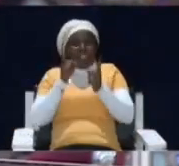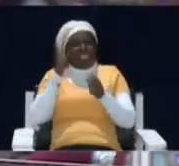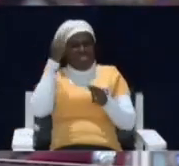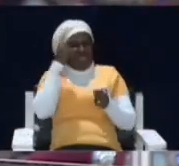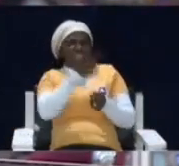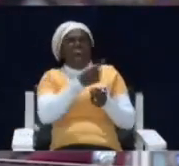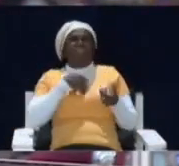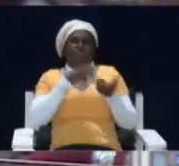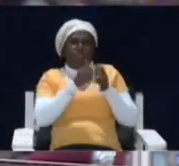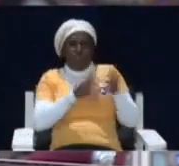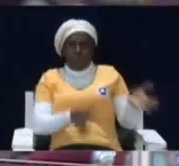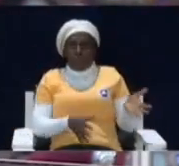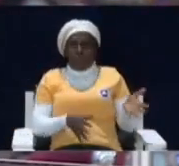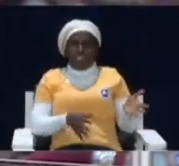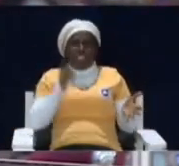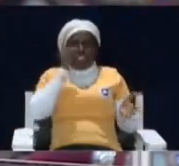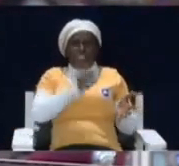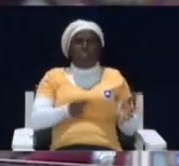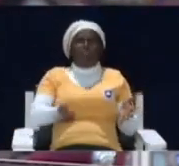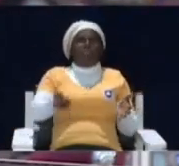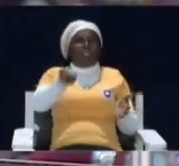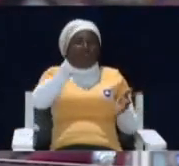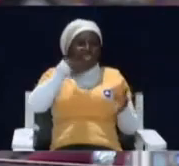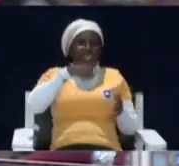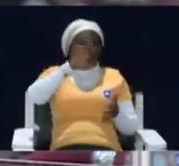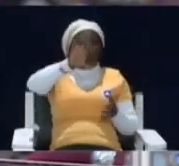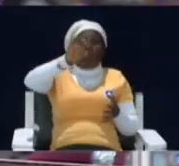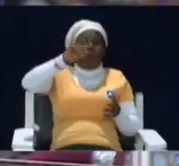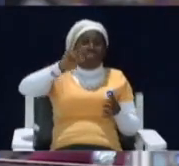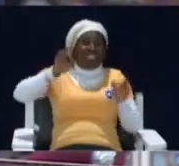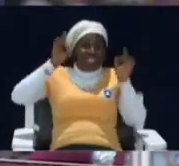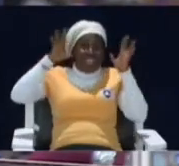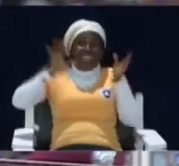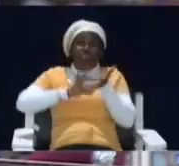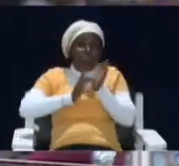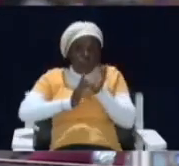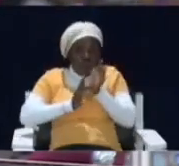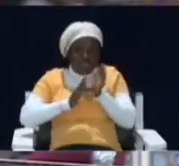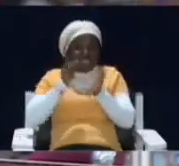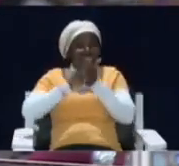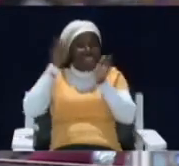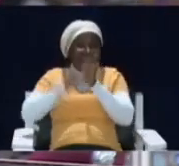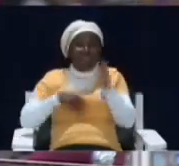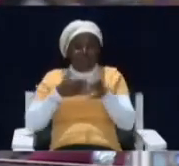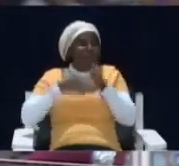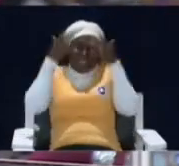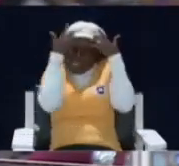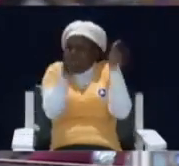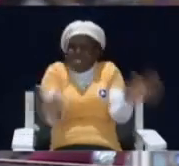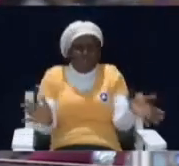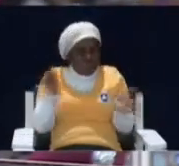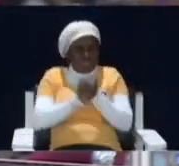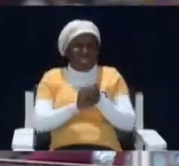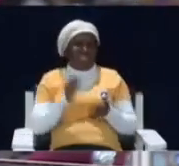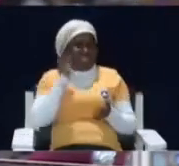was taking codeine. You don't take codeine when you know you are pregnant. She was downing